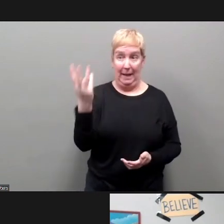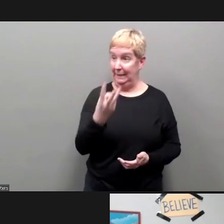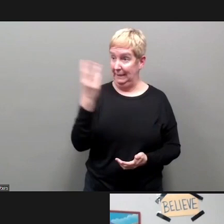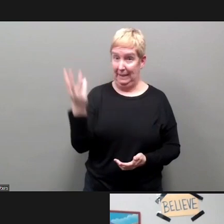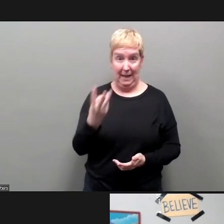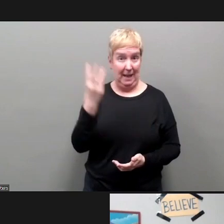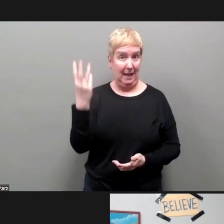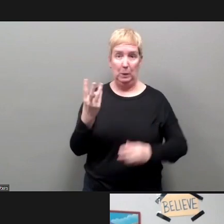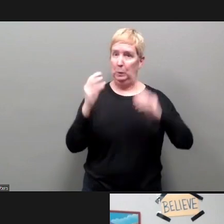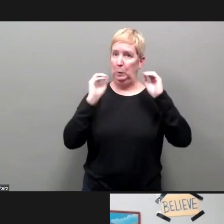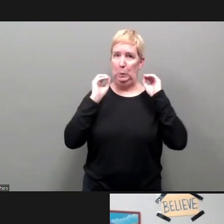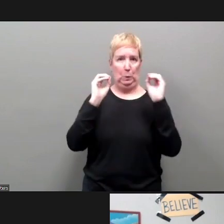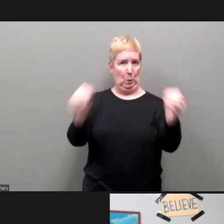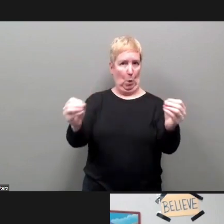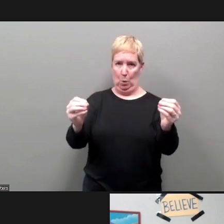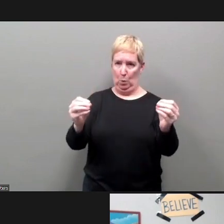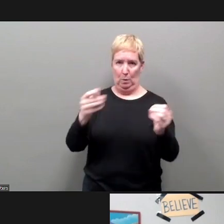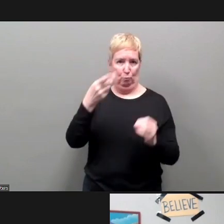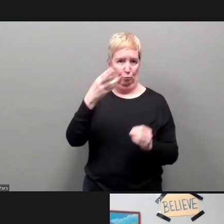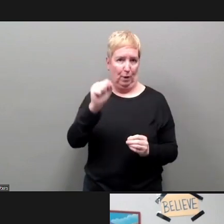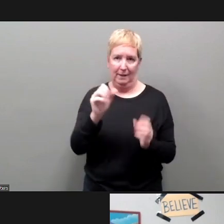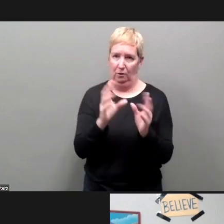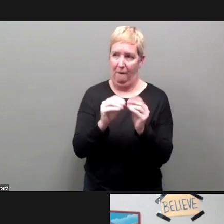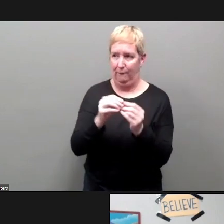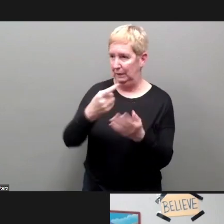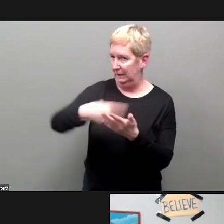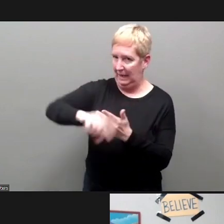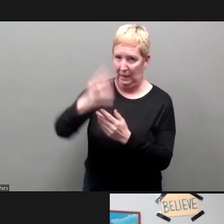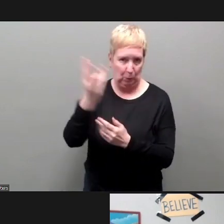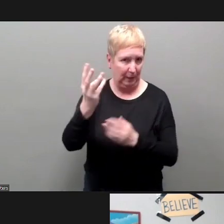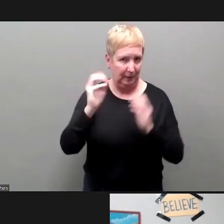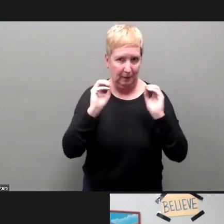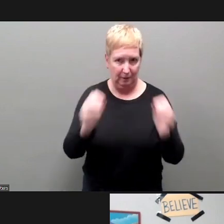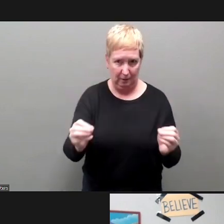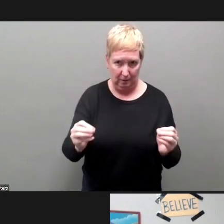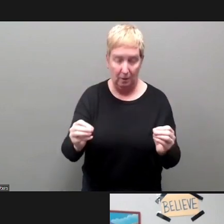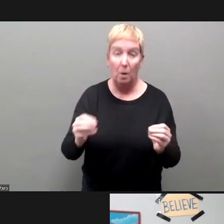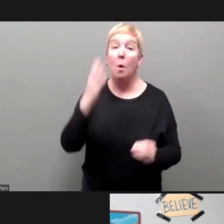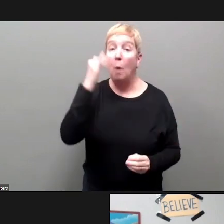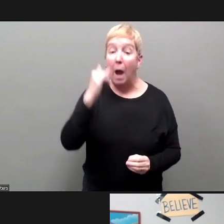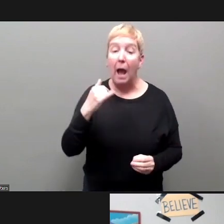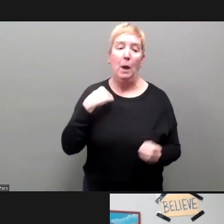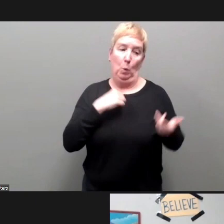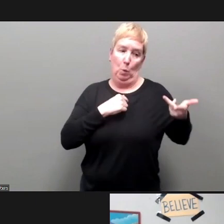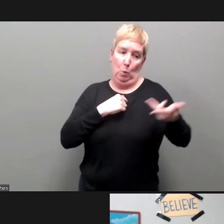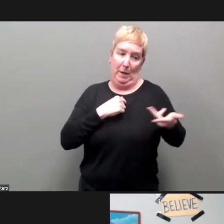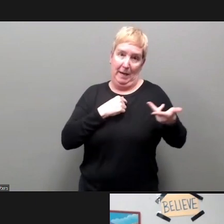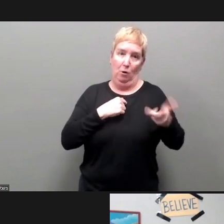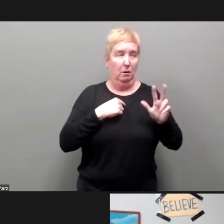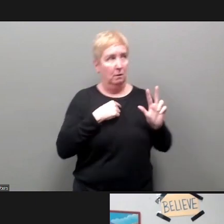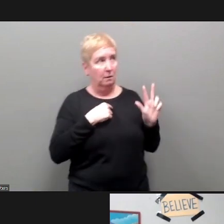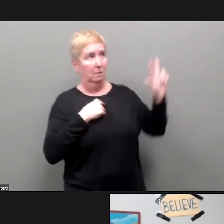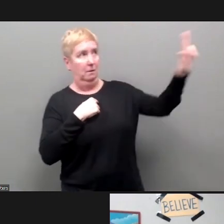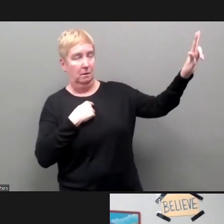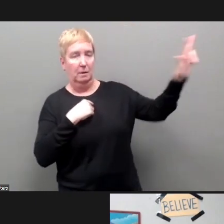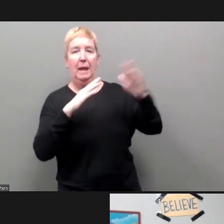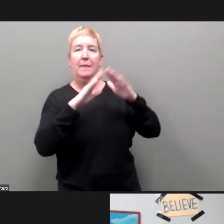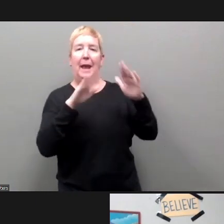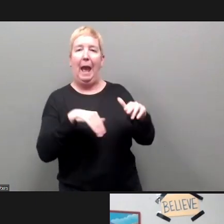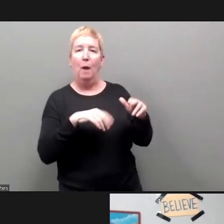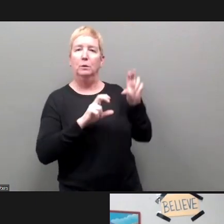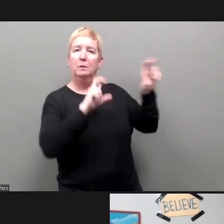I and Christine, when she gets back, are all going to be presenting to the House Appropriations